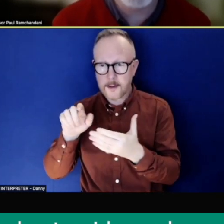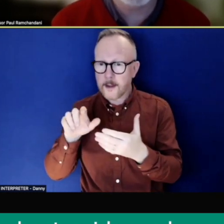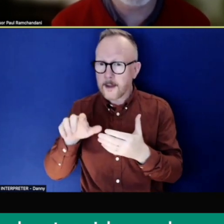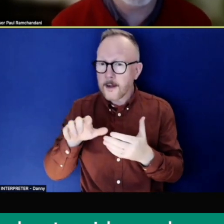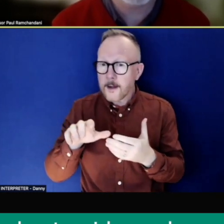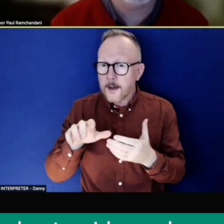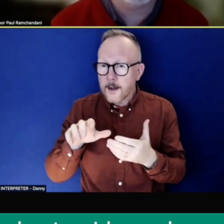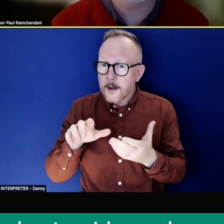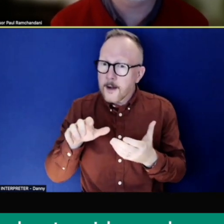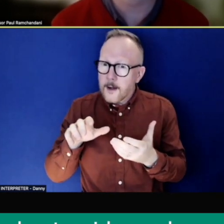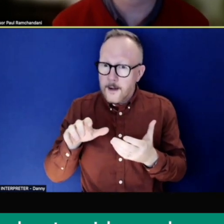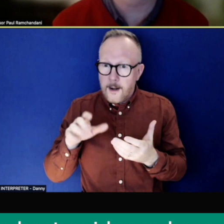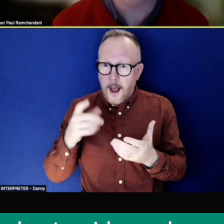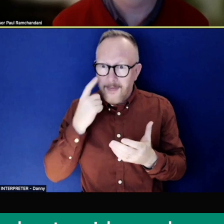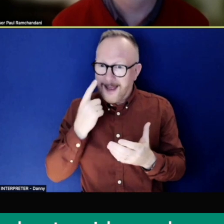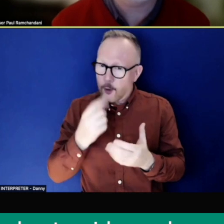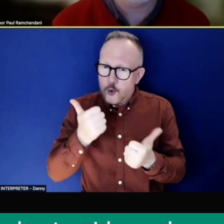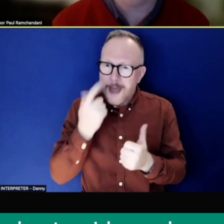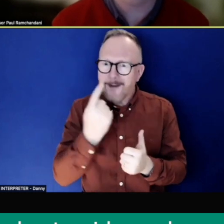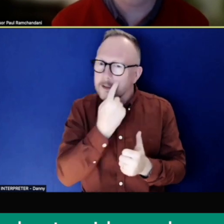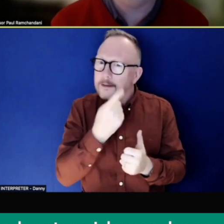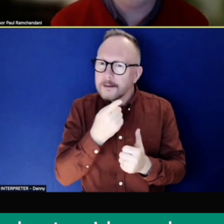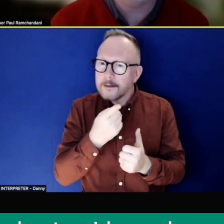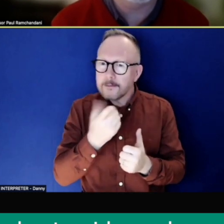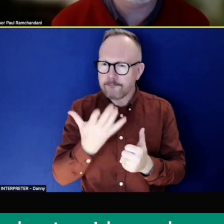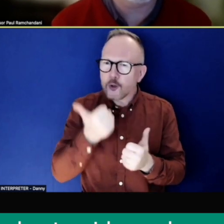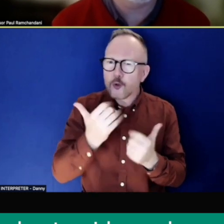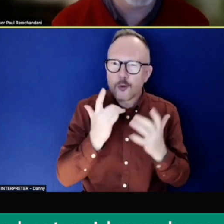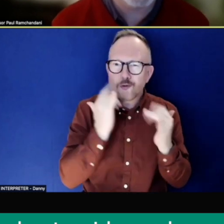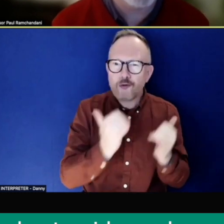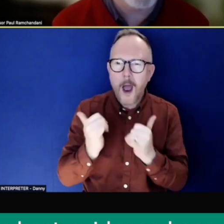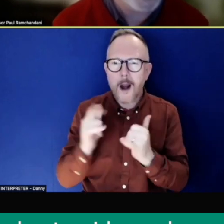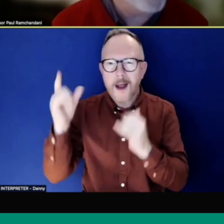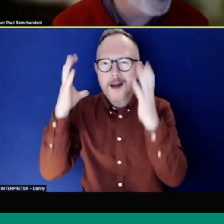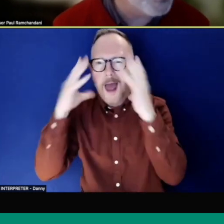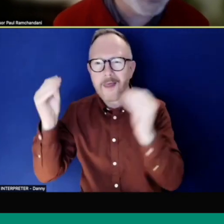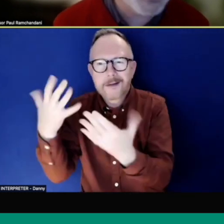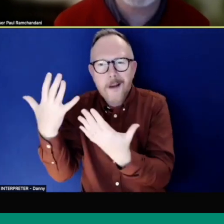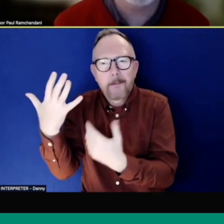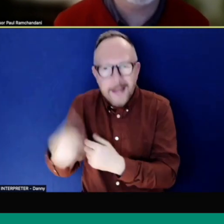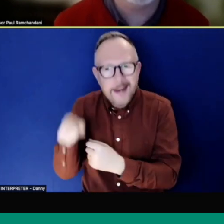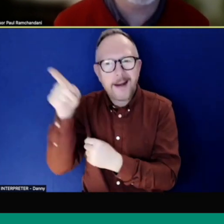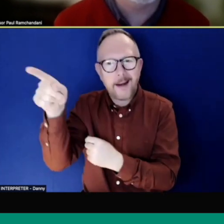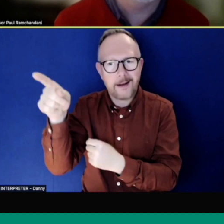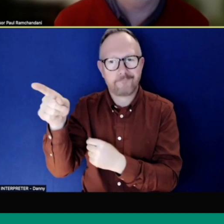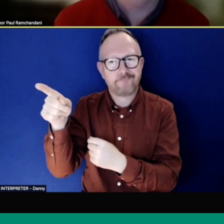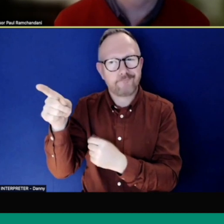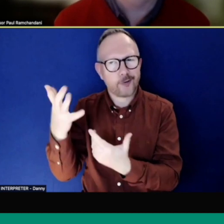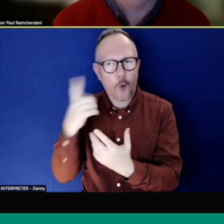one with probably the best evidence base in terms of trials from mostly the Netherlands. If we move on to the next slide,